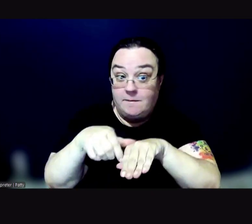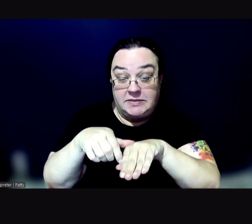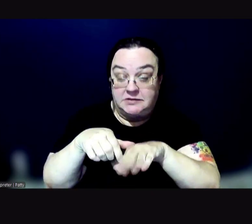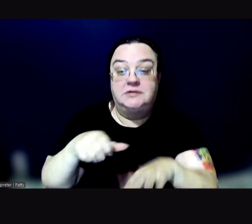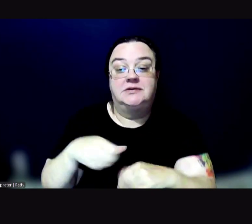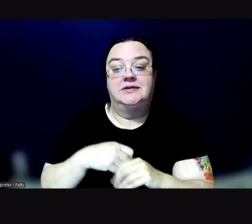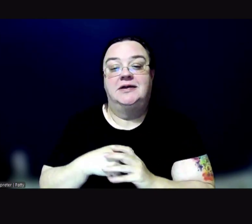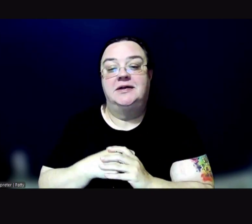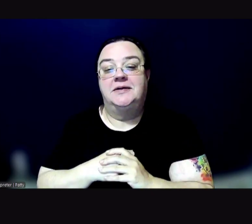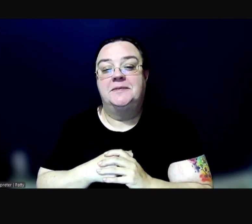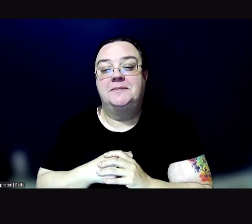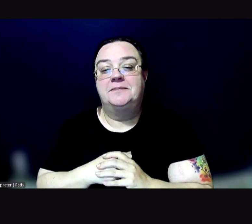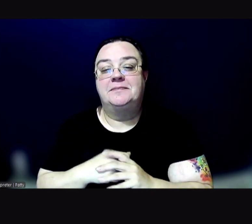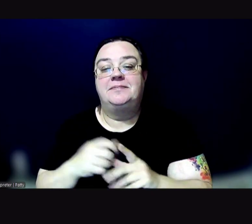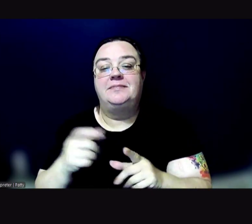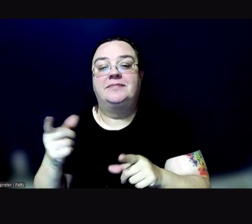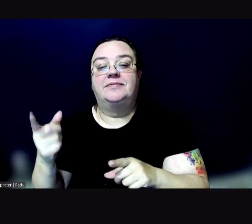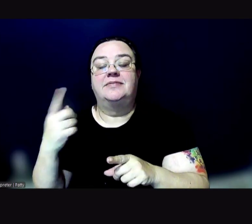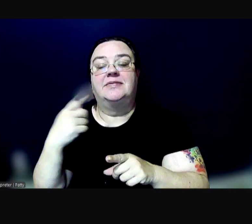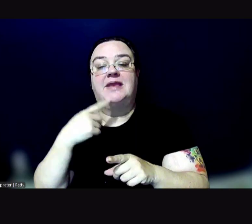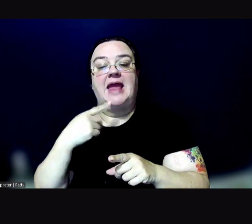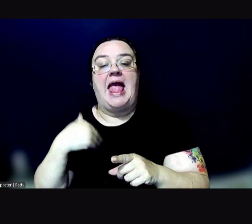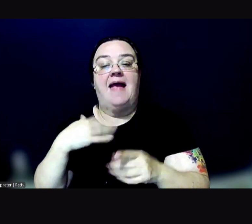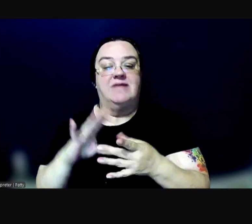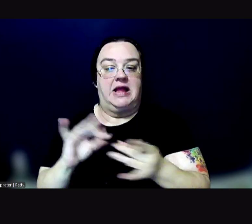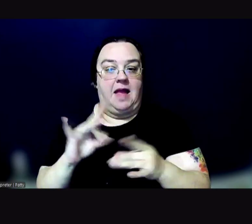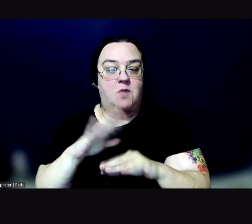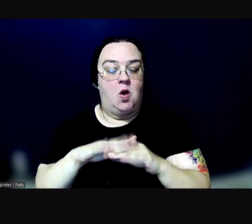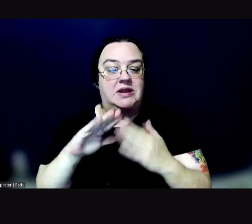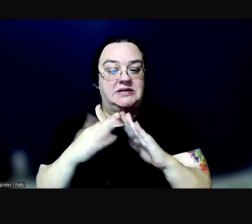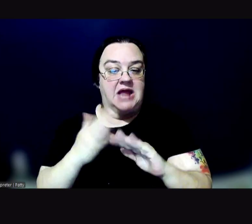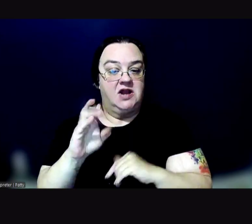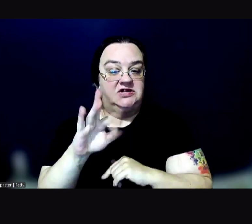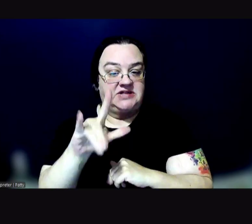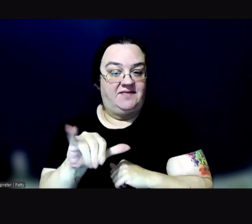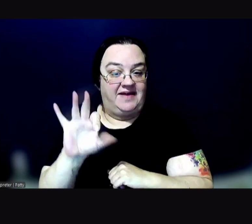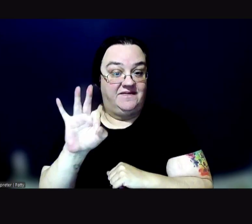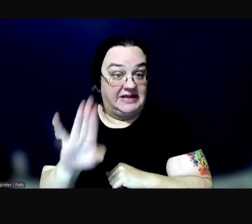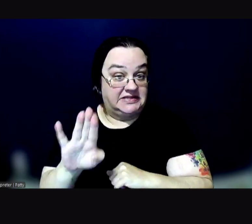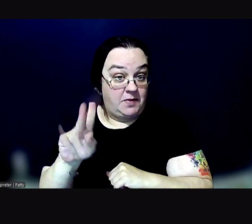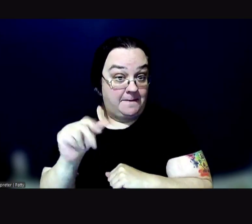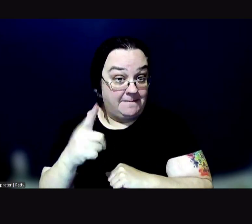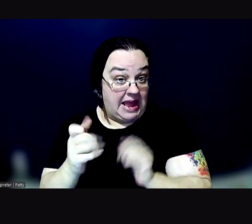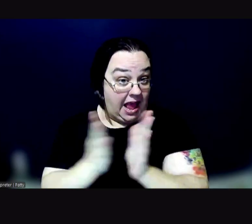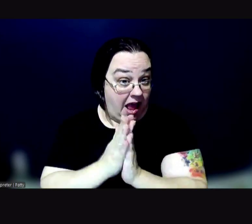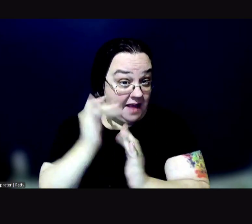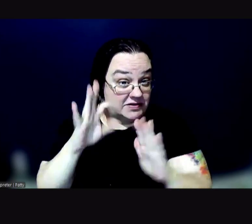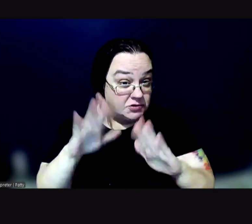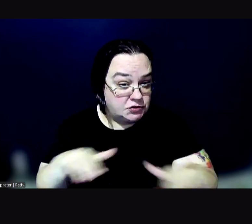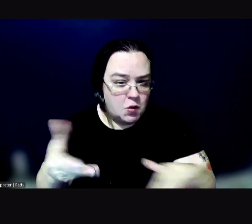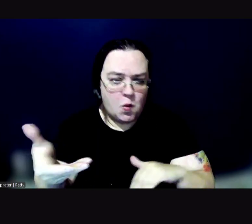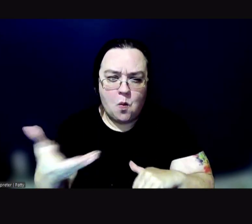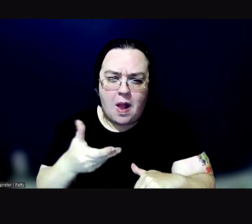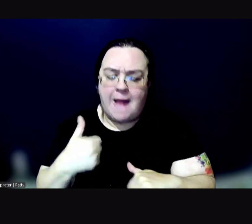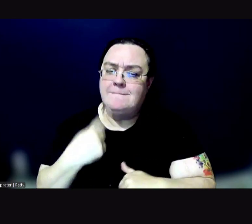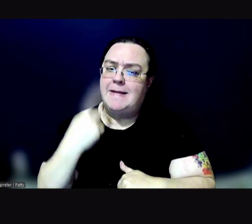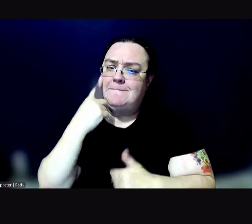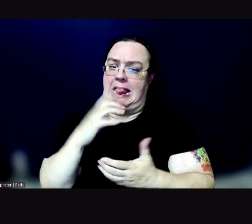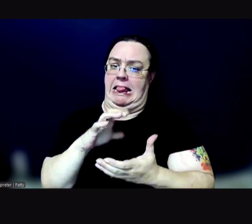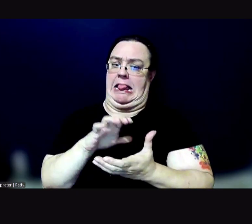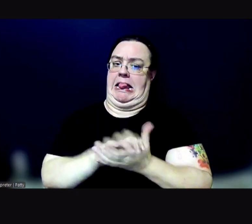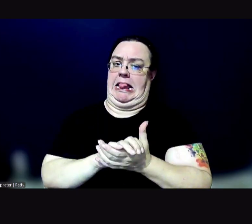Also, there was a comment on the Town of Cheverly Facebook page asking if children were welcome. And I believe it's supposed to